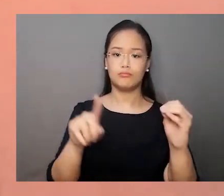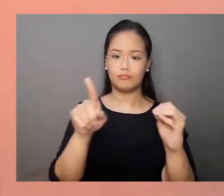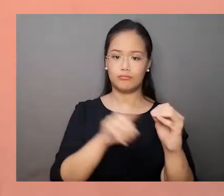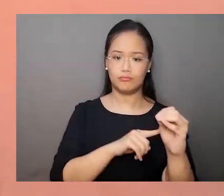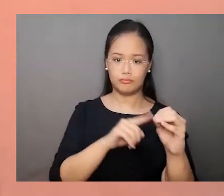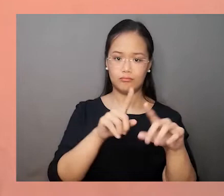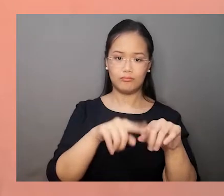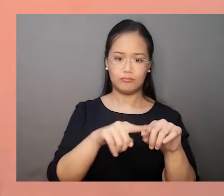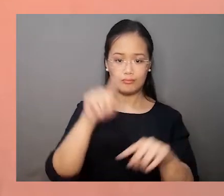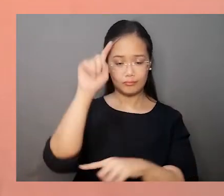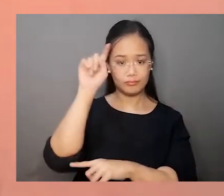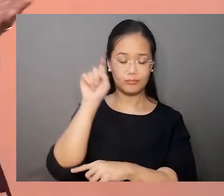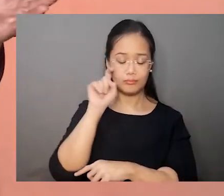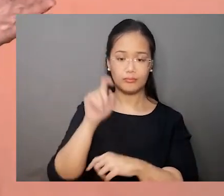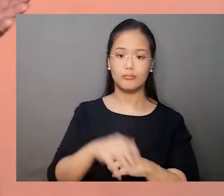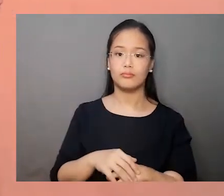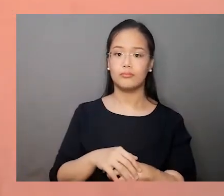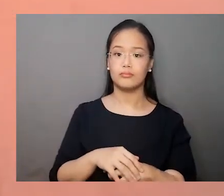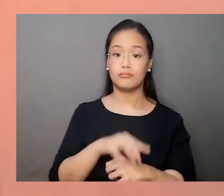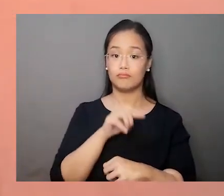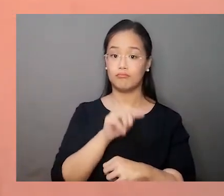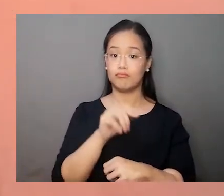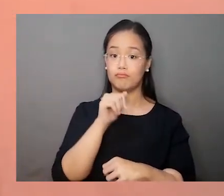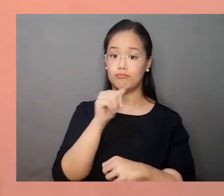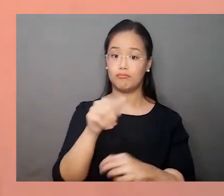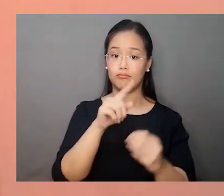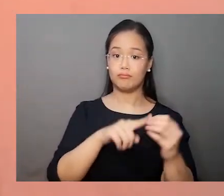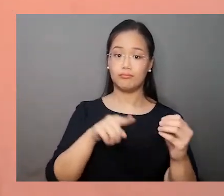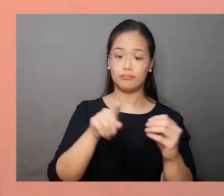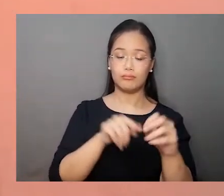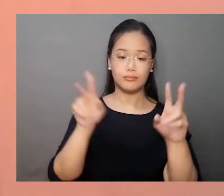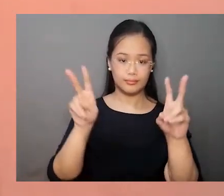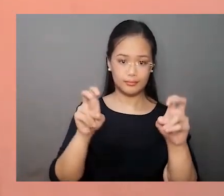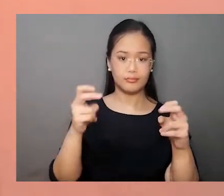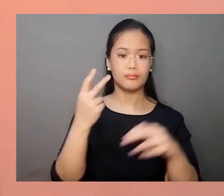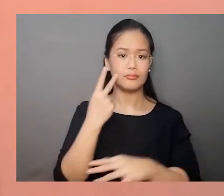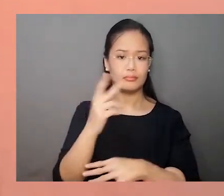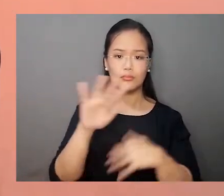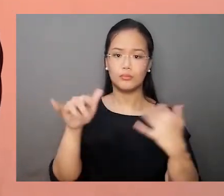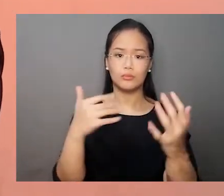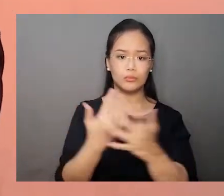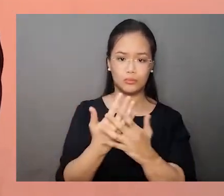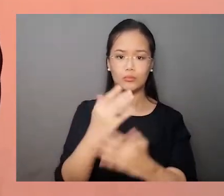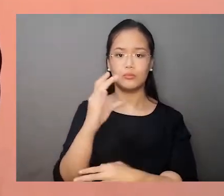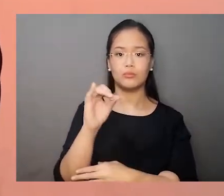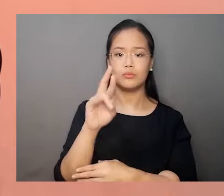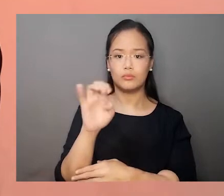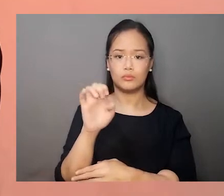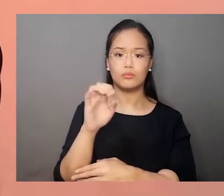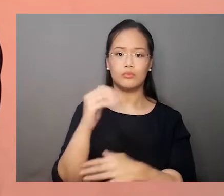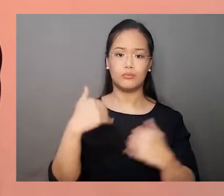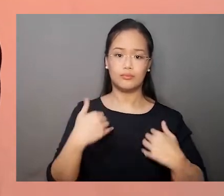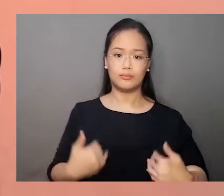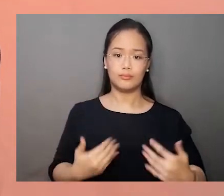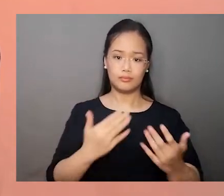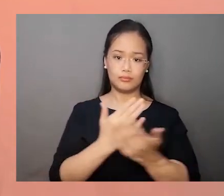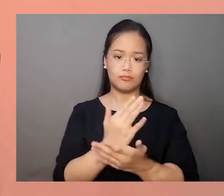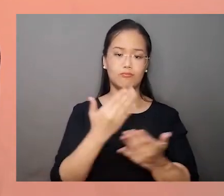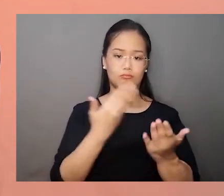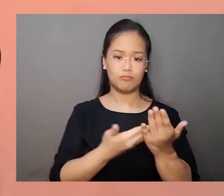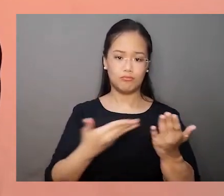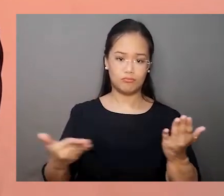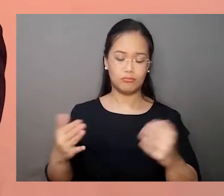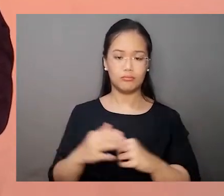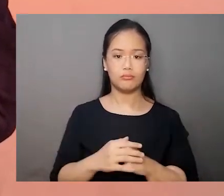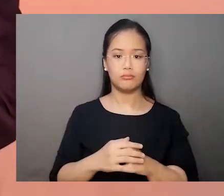sex. This non discrimination theme is found in all the core human rights instruments. But although